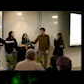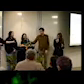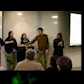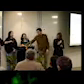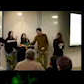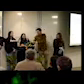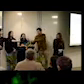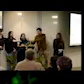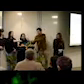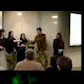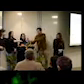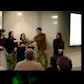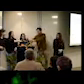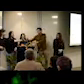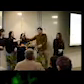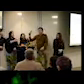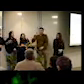work?